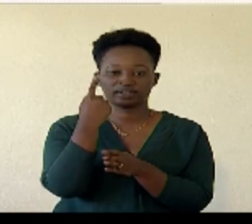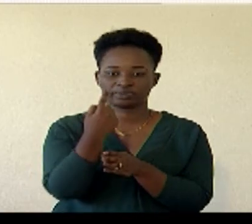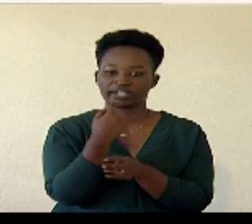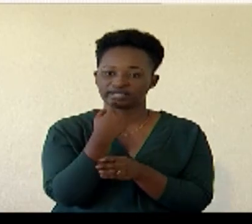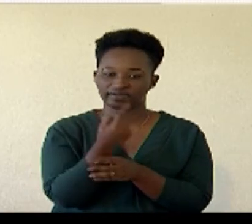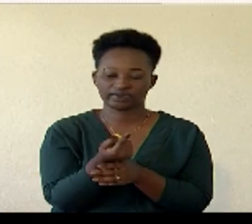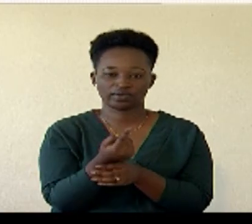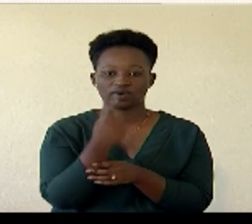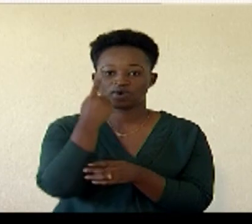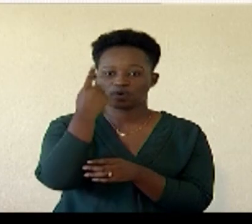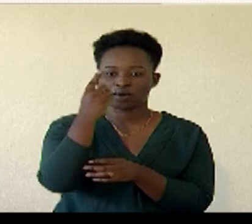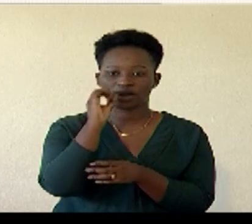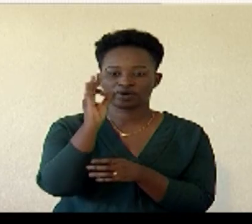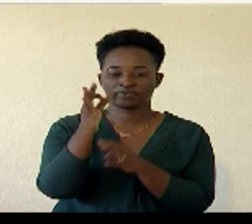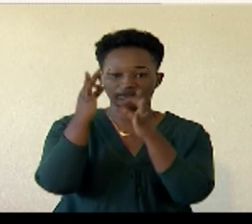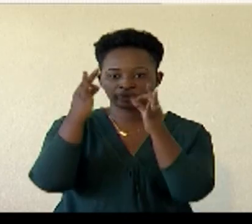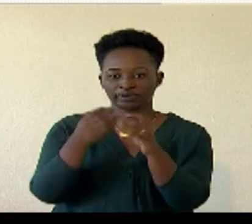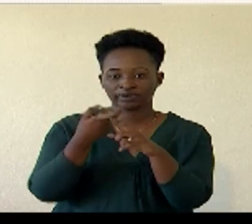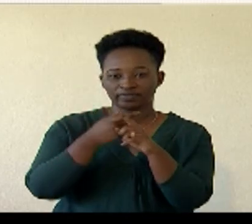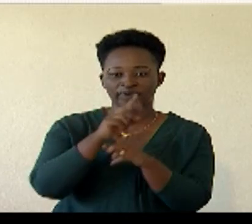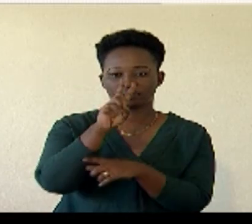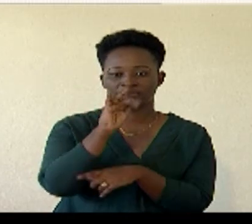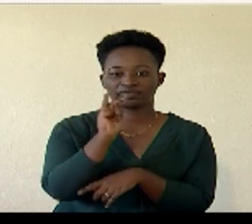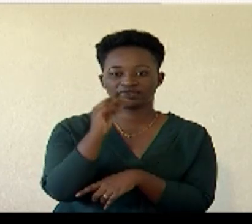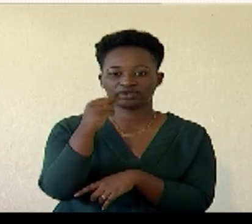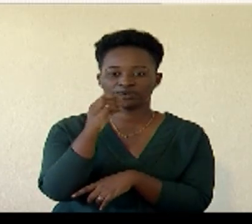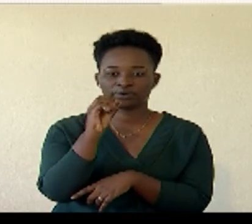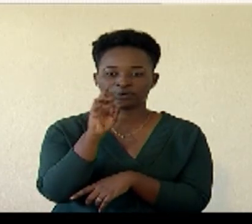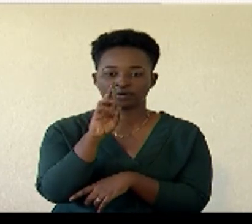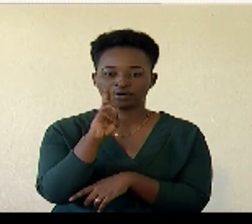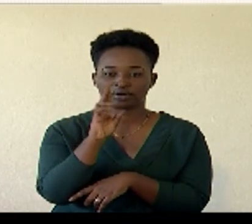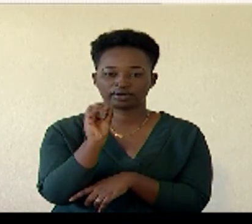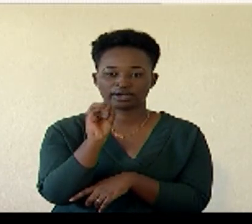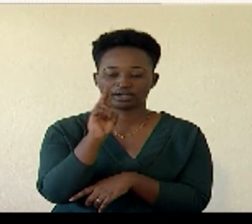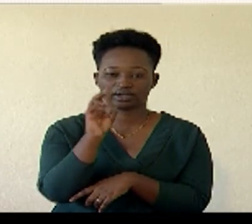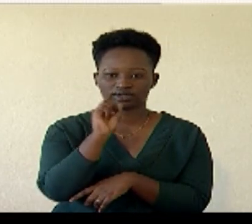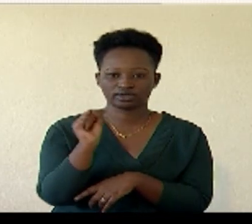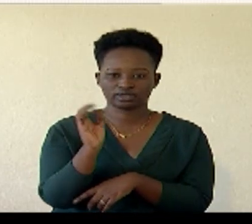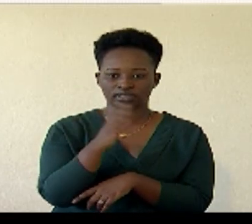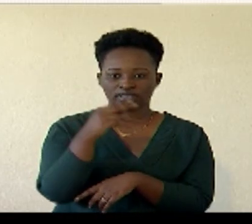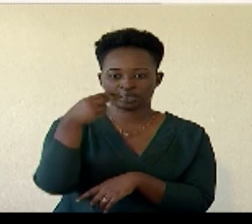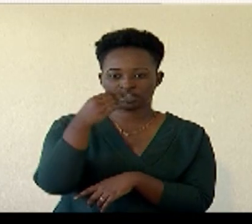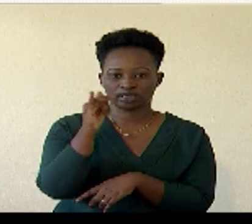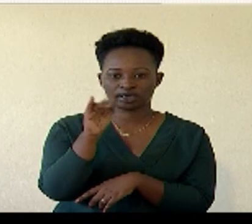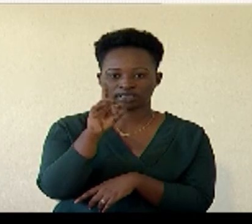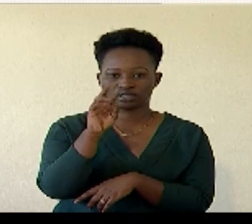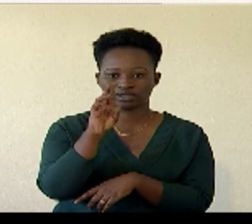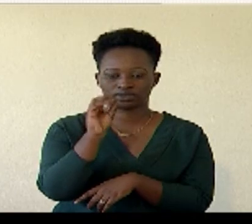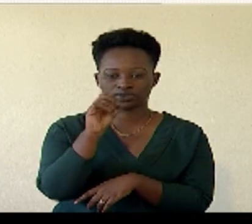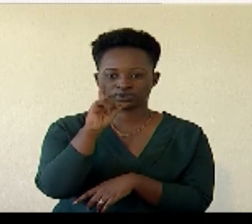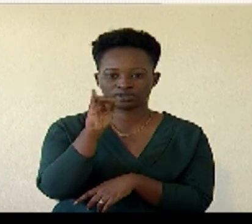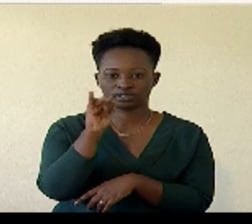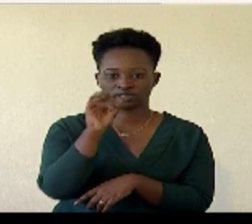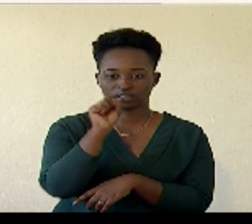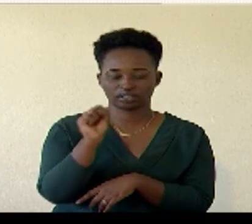saying, one of the products from vigorous hydrolysis of oil of bitter almonds is a mandelic acid. That is not the real name